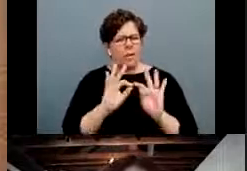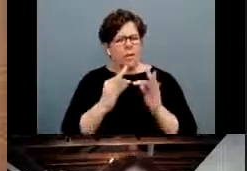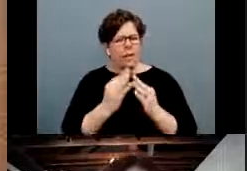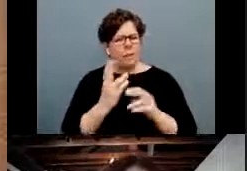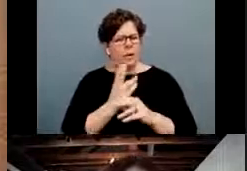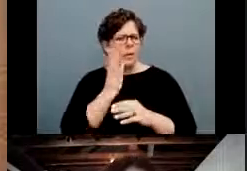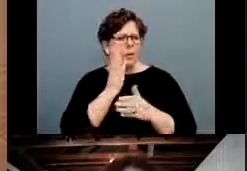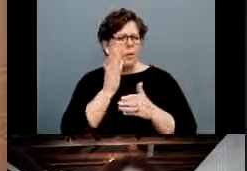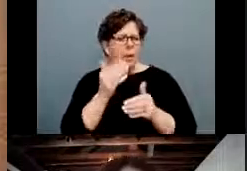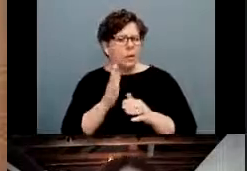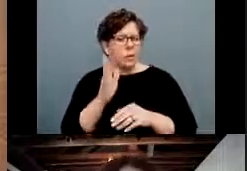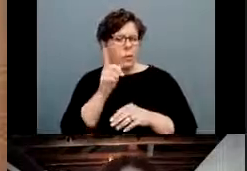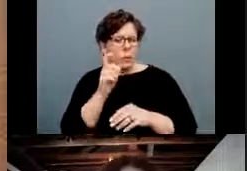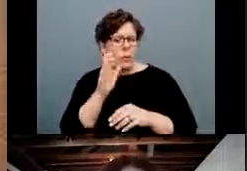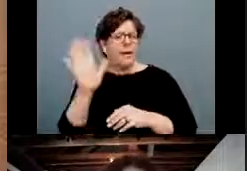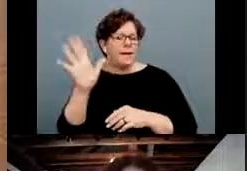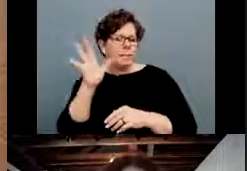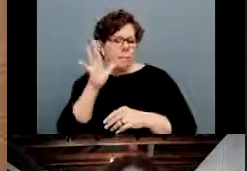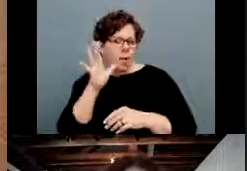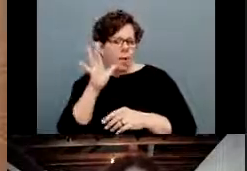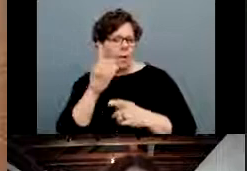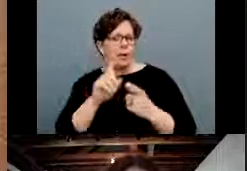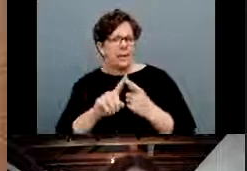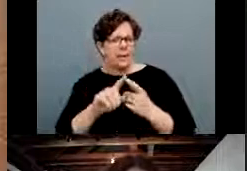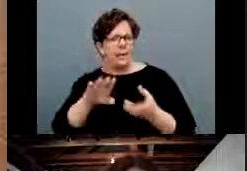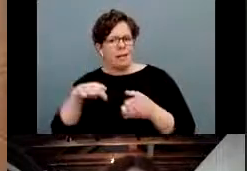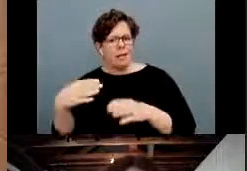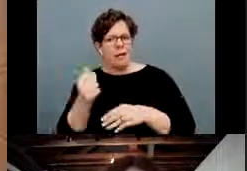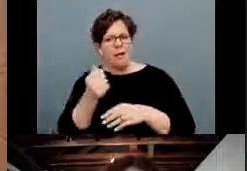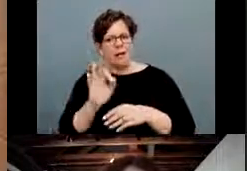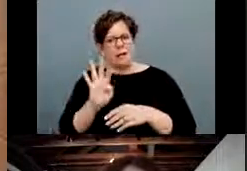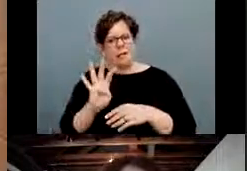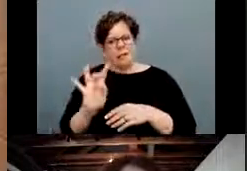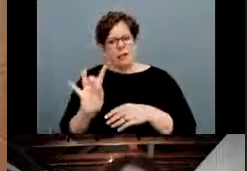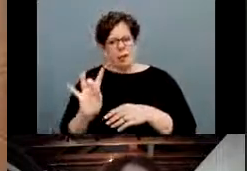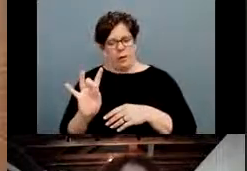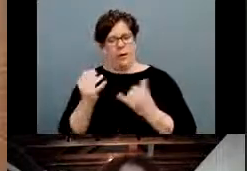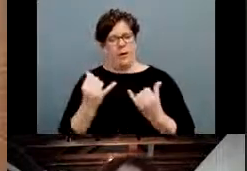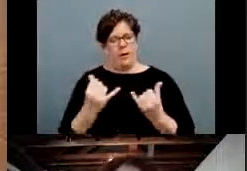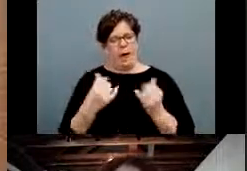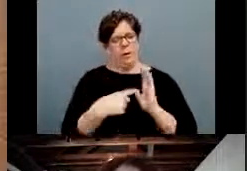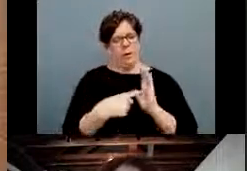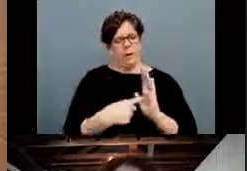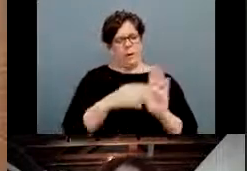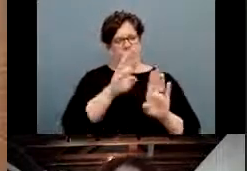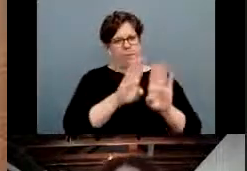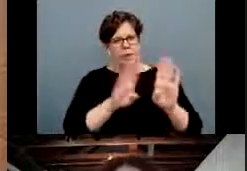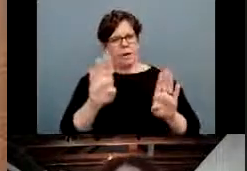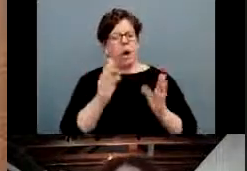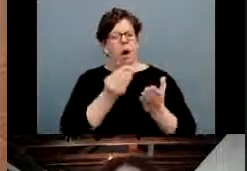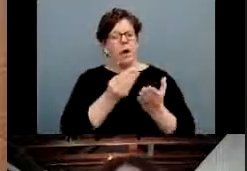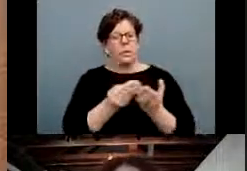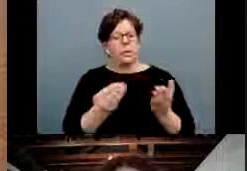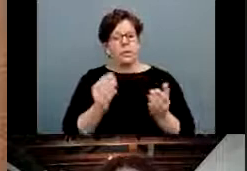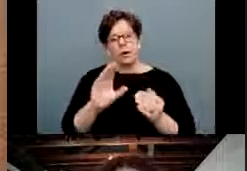mother, Mary, until her death in 1948, and now holds an exhibition focusing on the materials that Castle worked